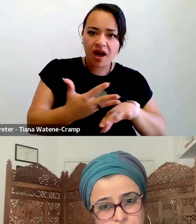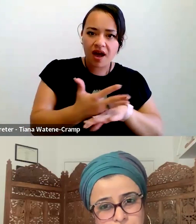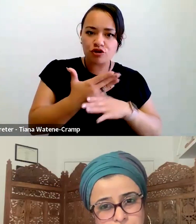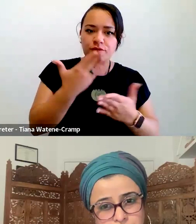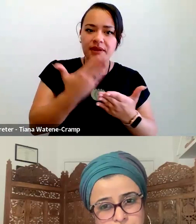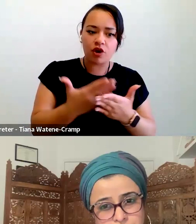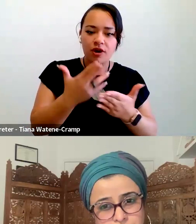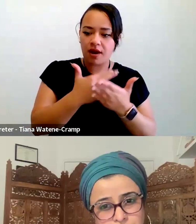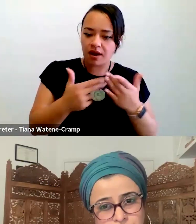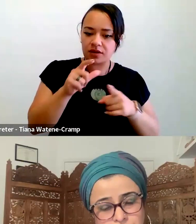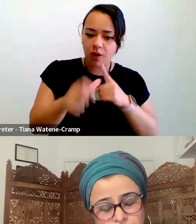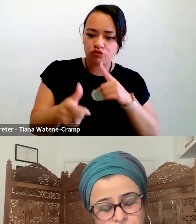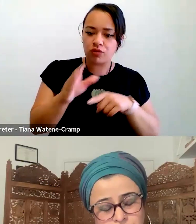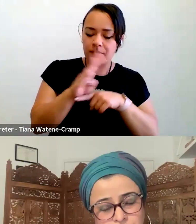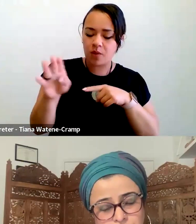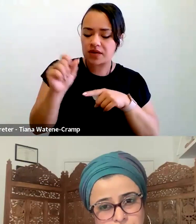cultural board.